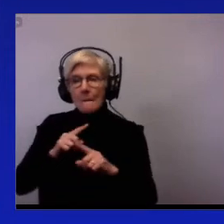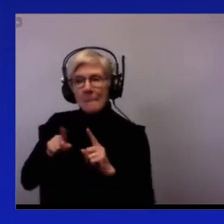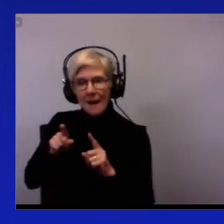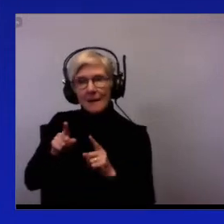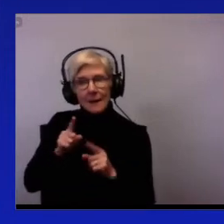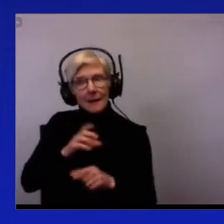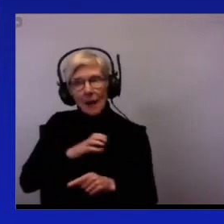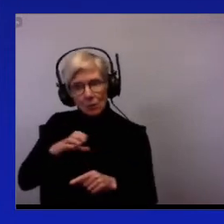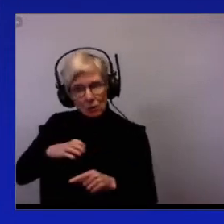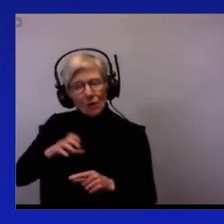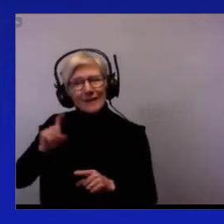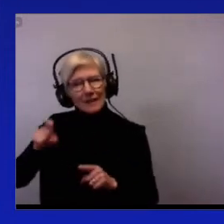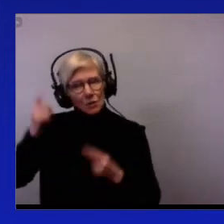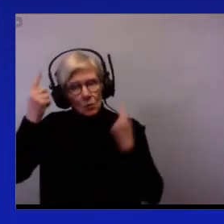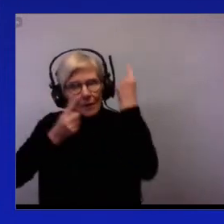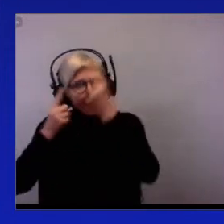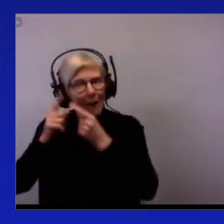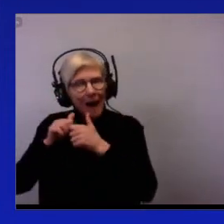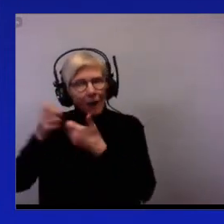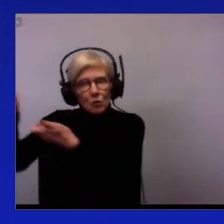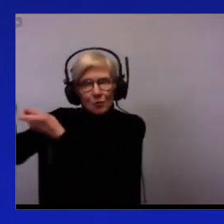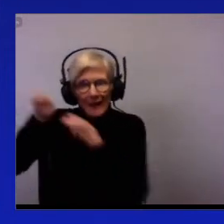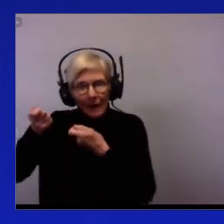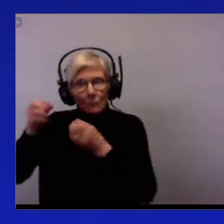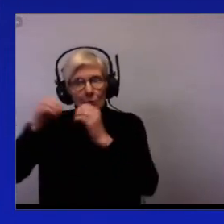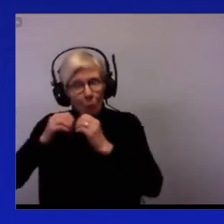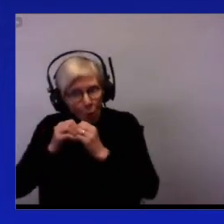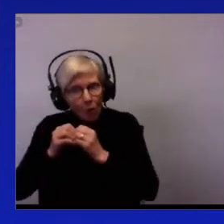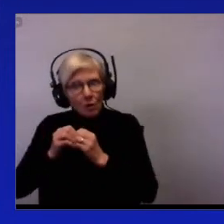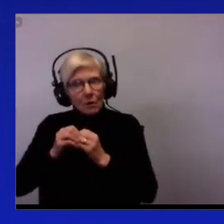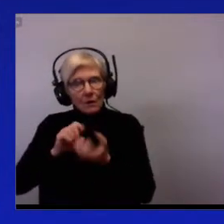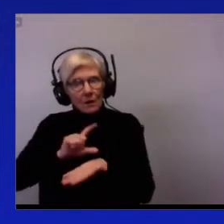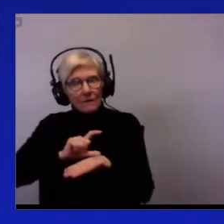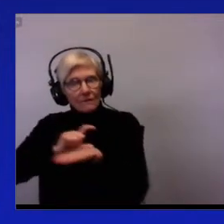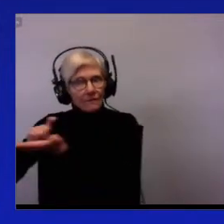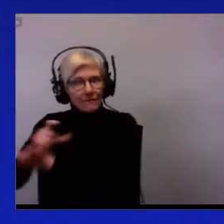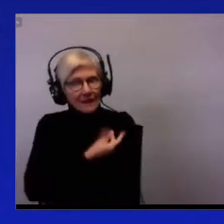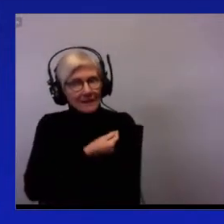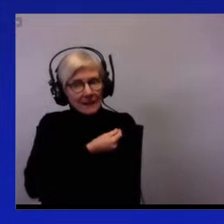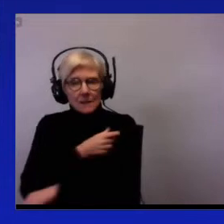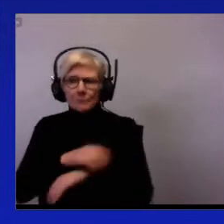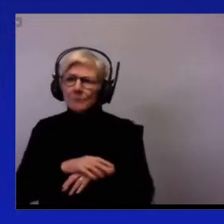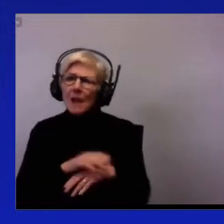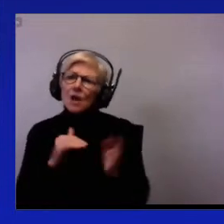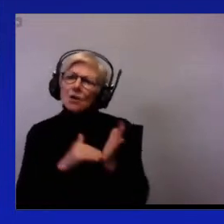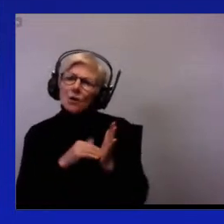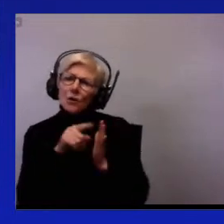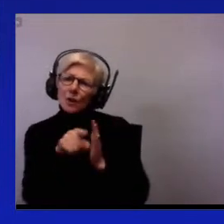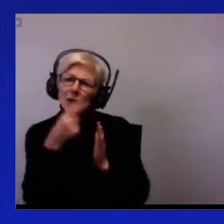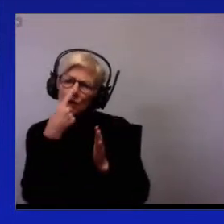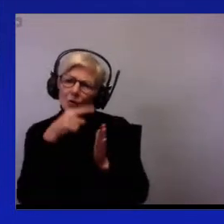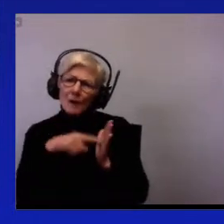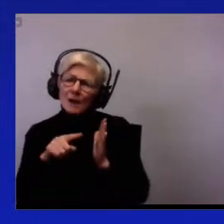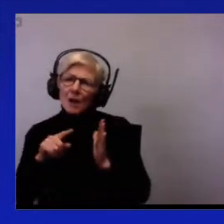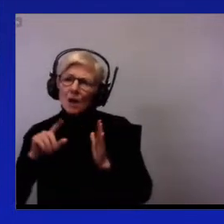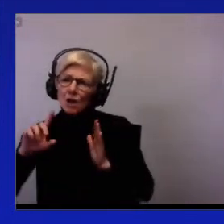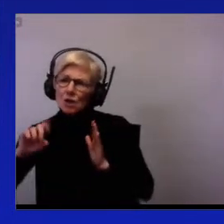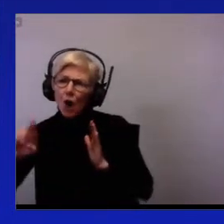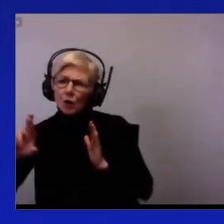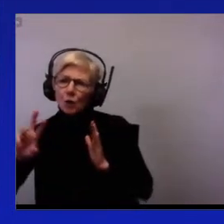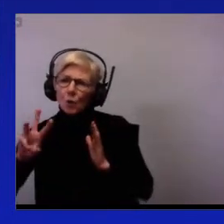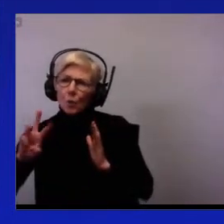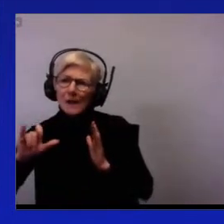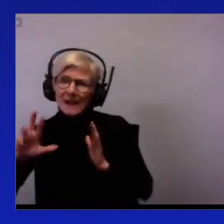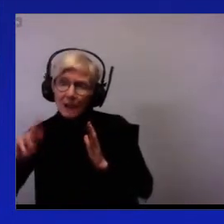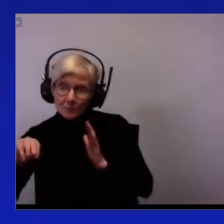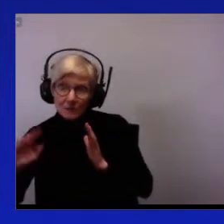to consider. Dr. Etches, can you just confirm that Dr. Williams contacts you to discuss